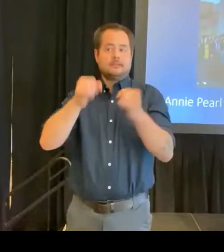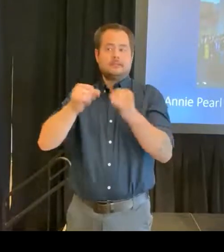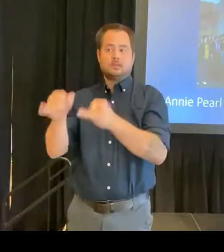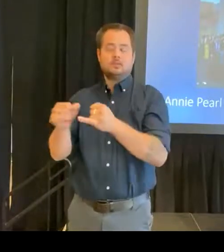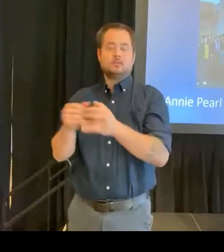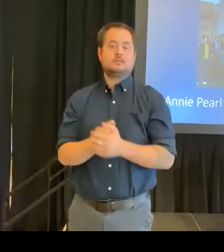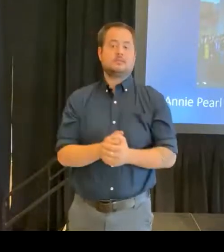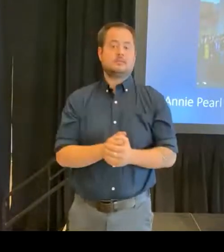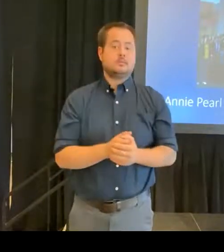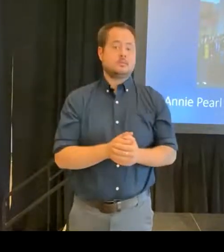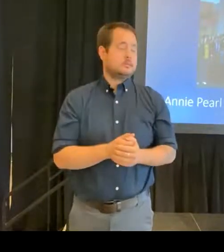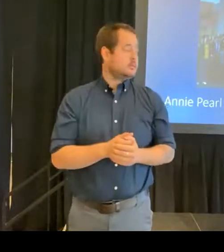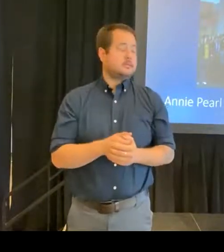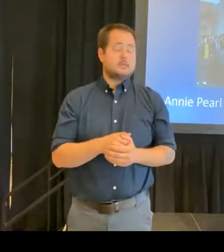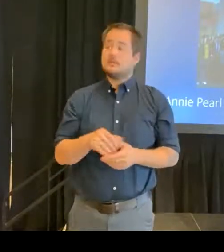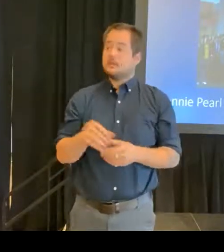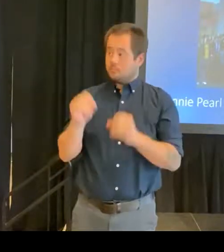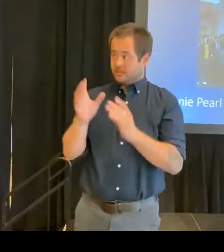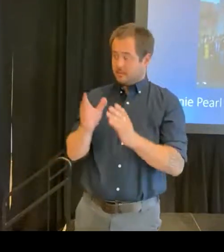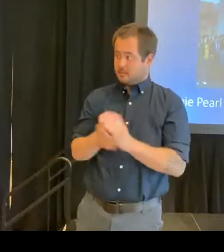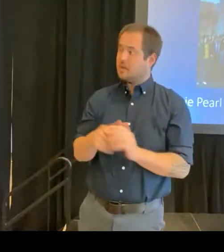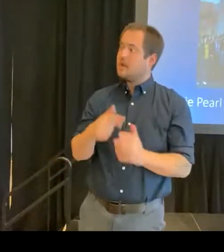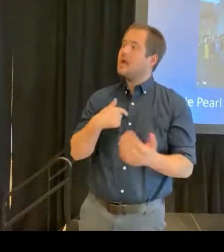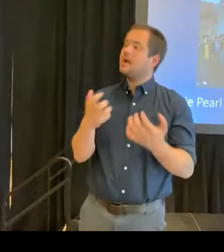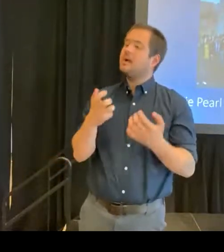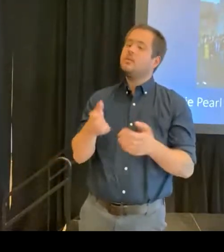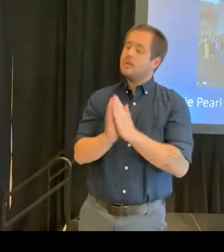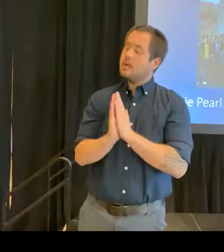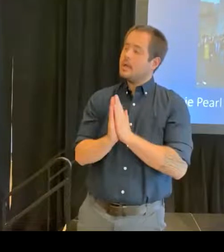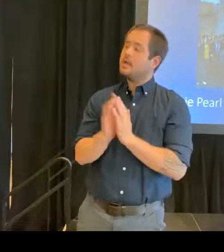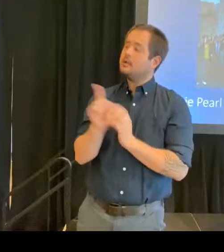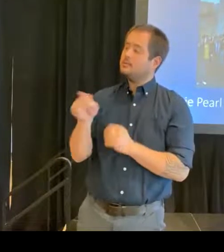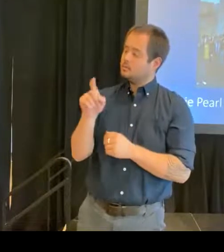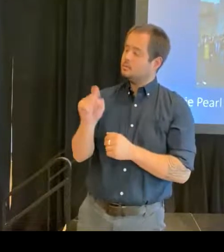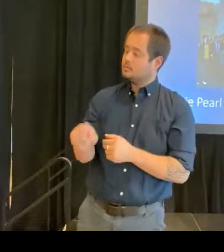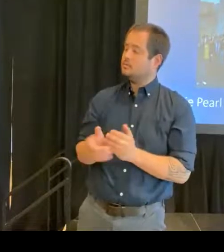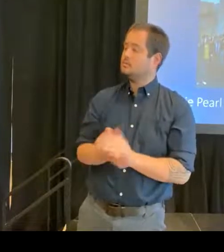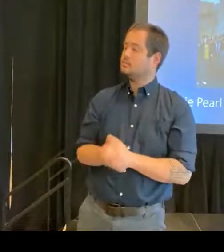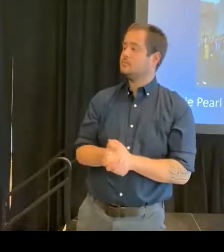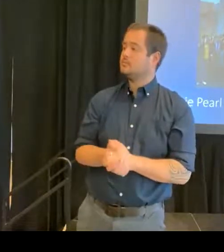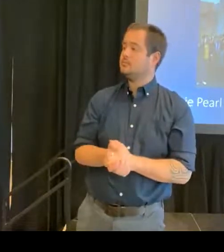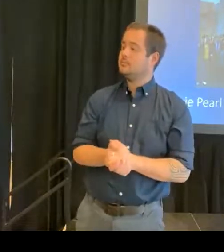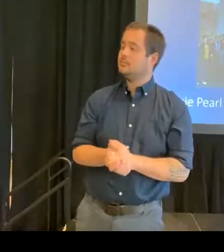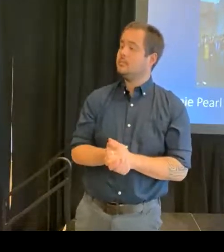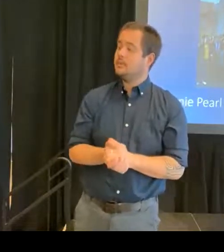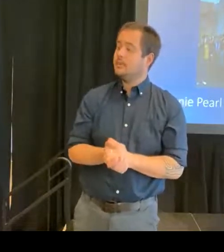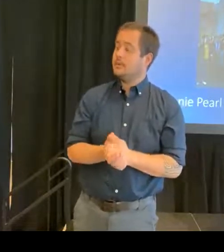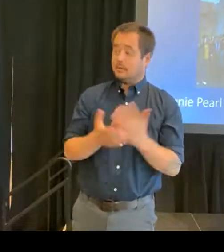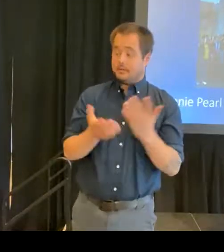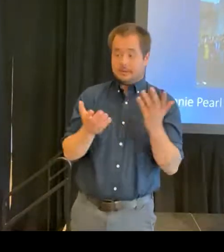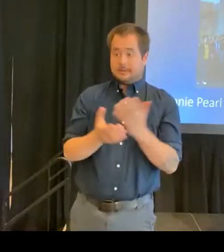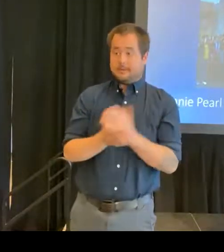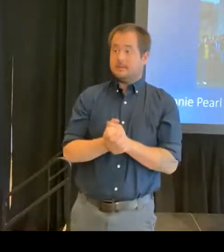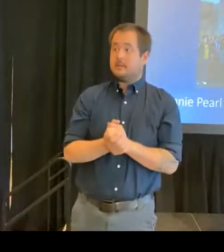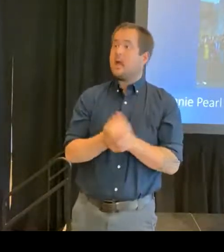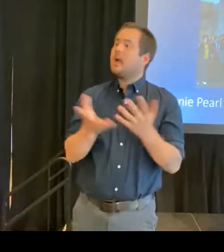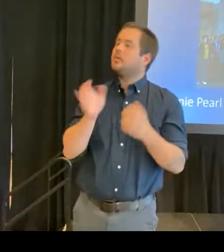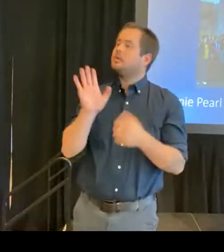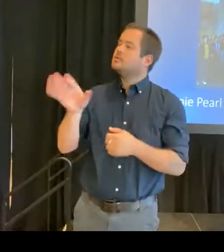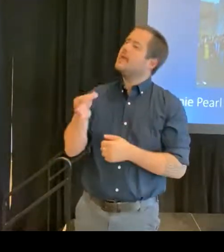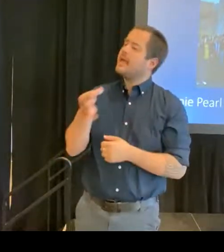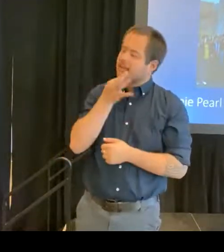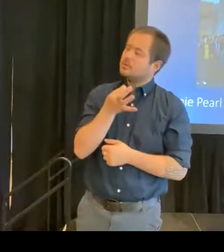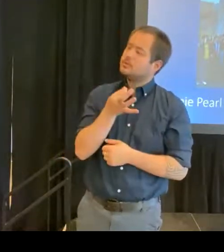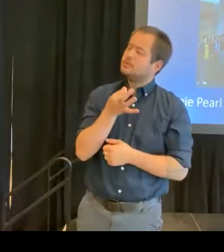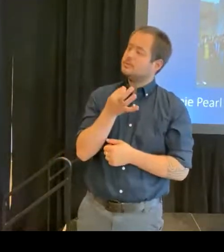Professor, I'd like to ask you a question, and kind of get your expertise